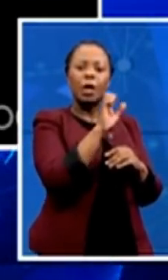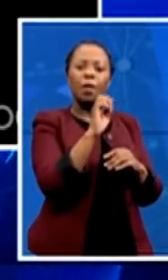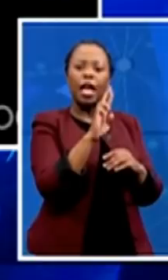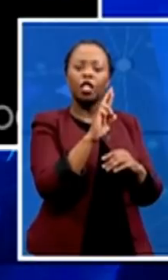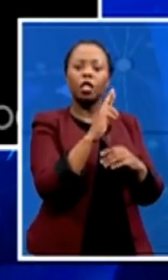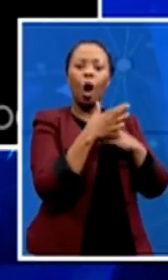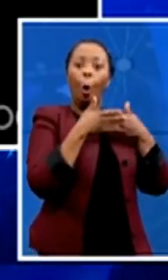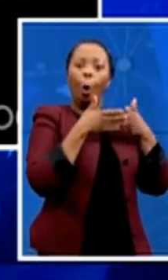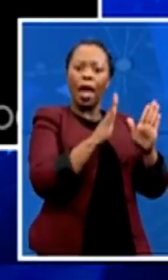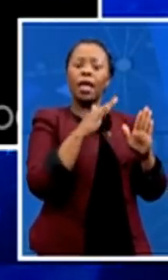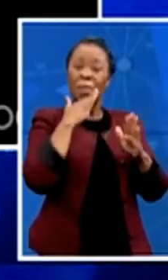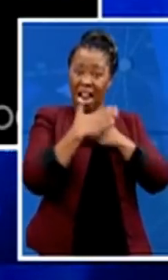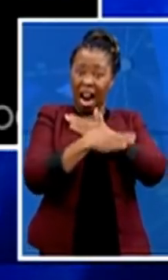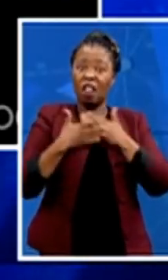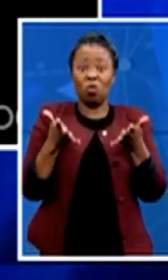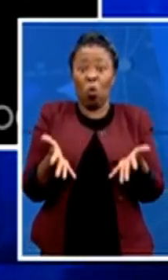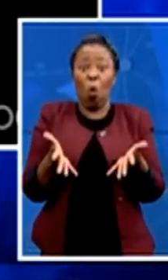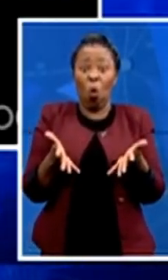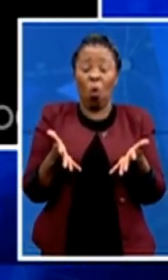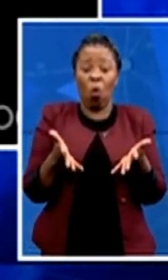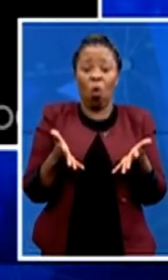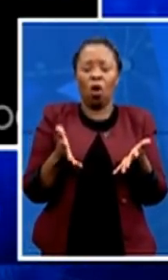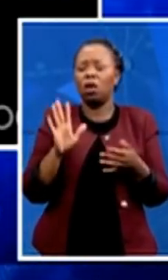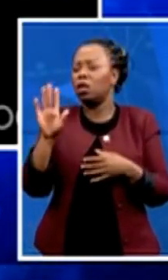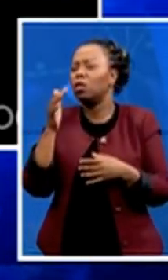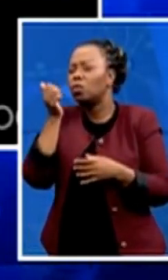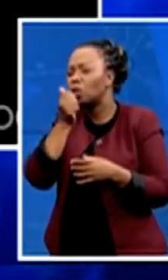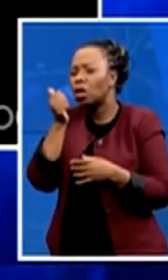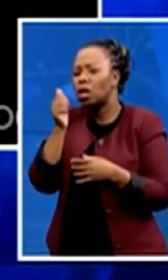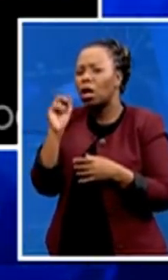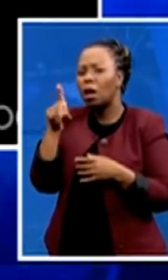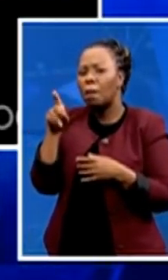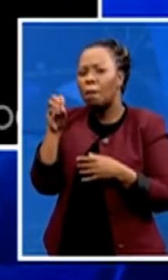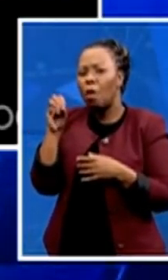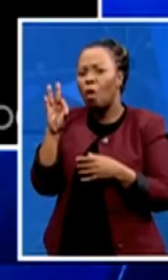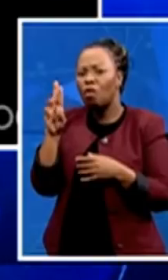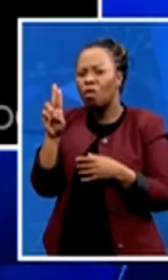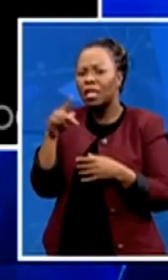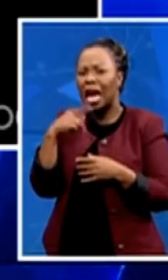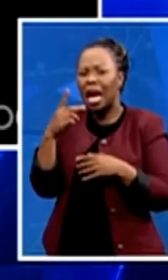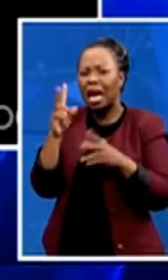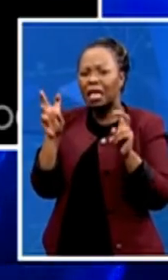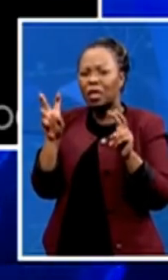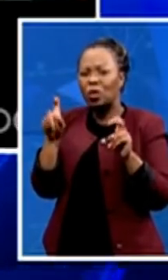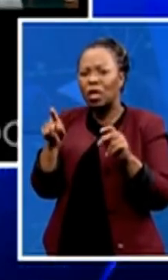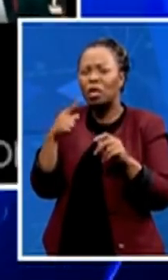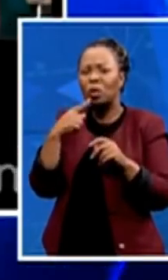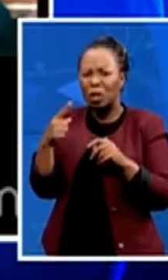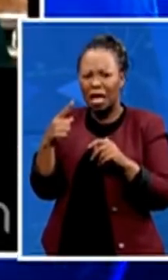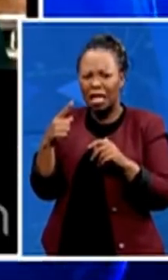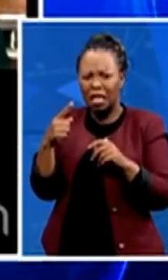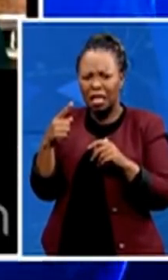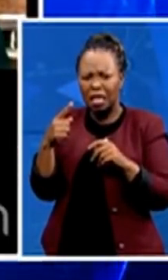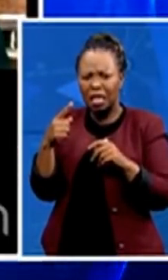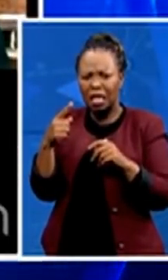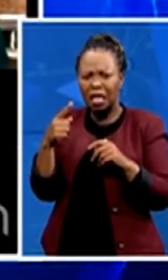Sorry, Mr. Mpofu, I must take issue with that. Yes. You say in your heads, even if De Beers, you and I